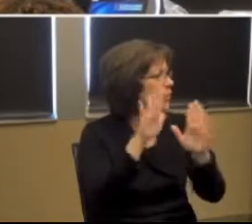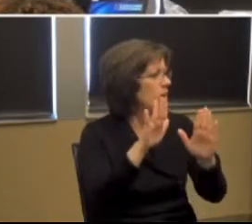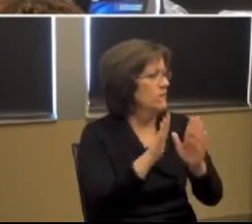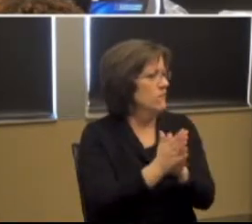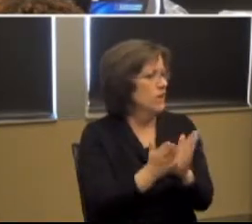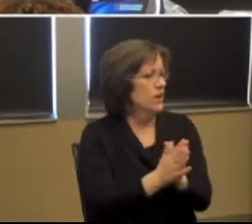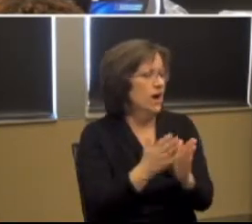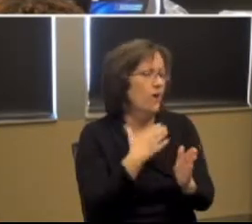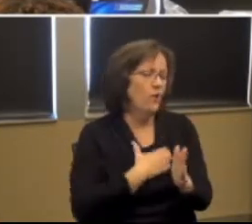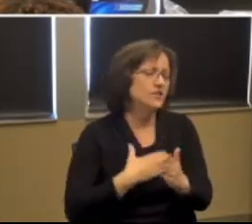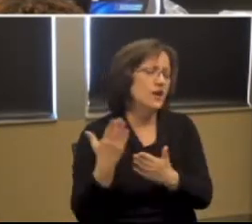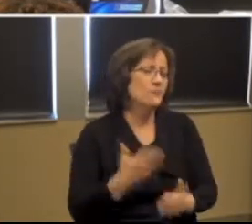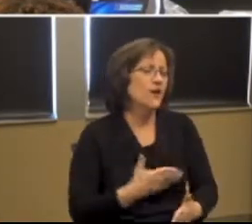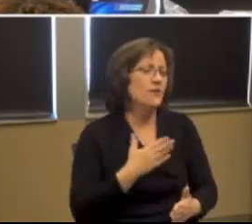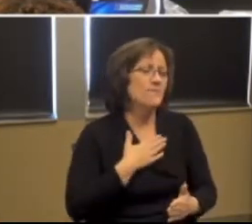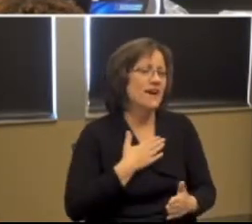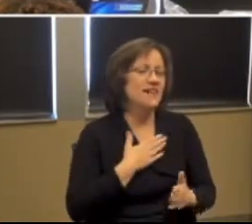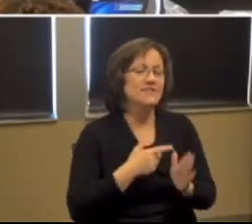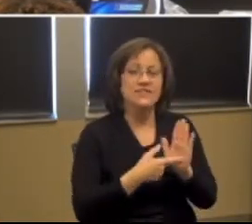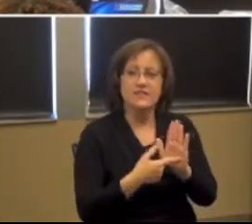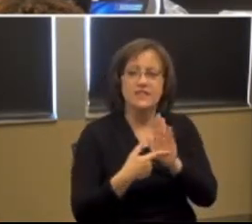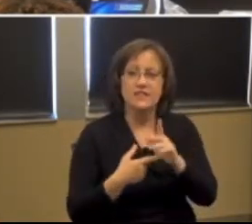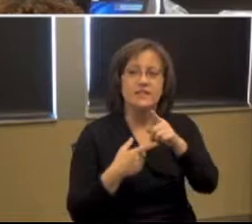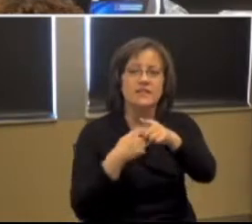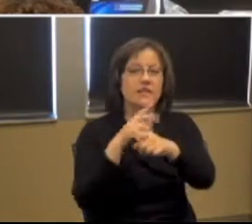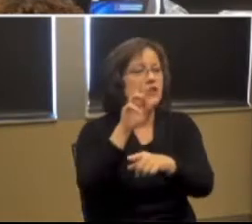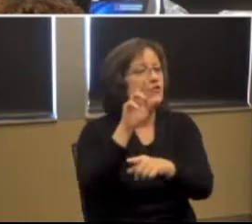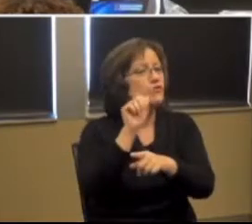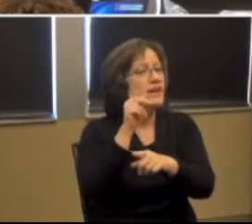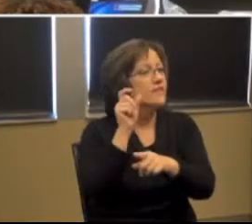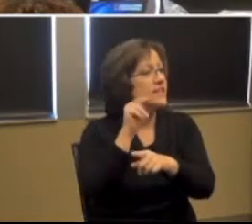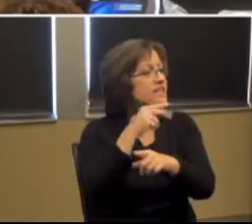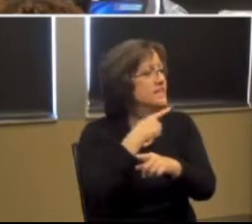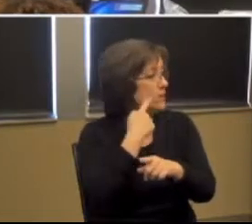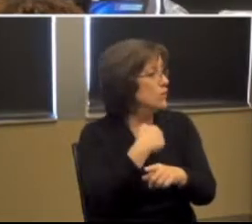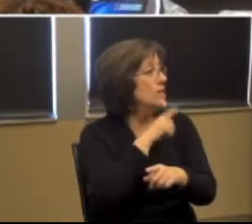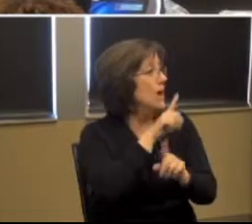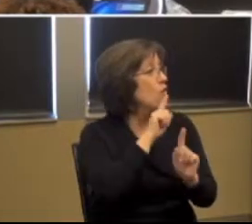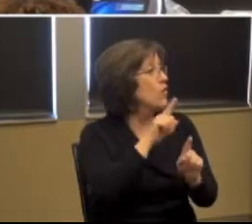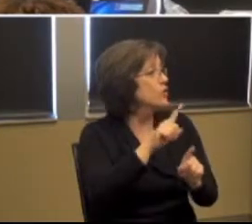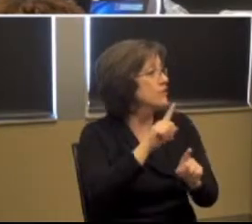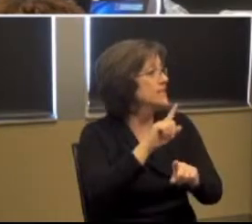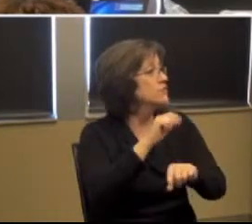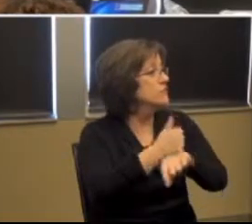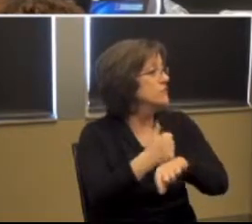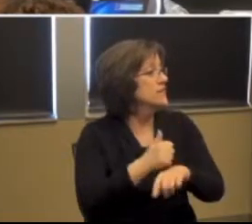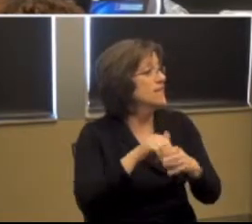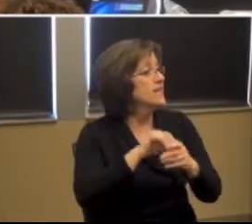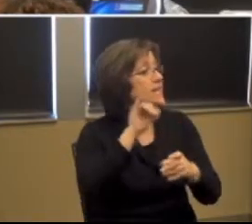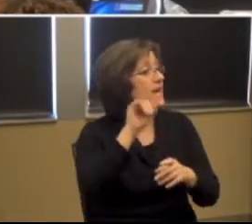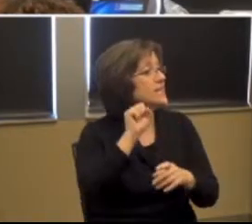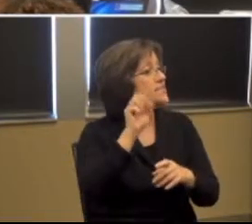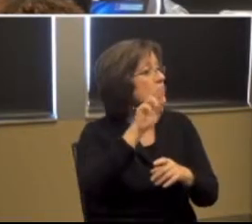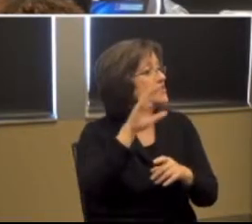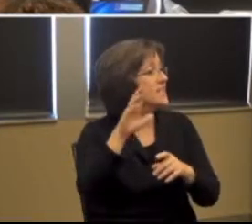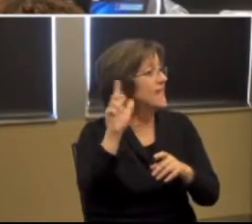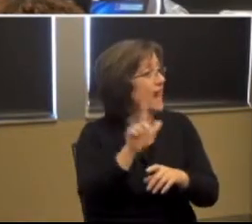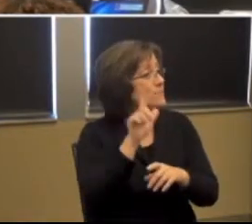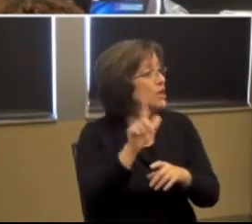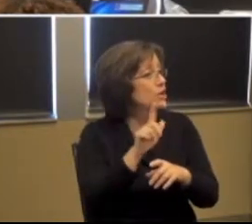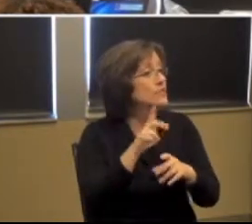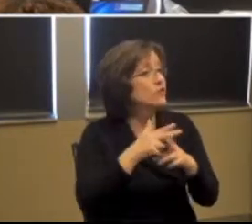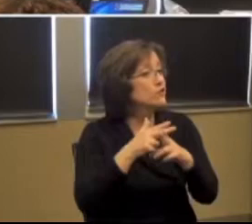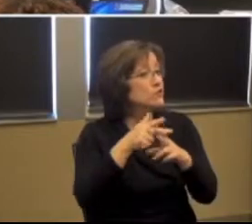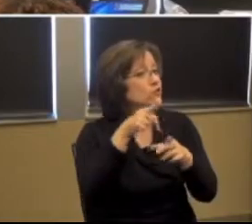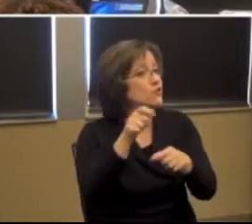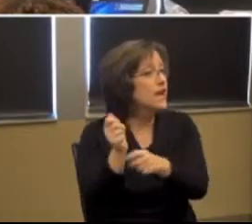books. I wish I would have brought mine for you to look at. We're actually ordering them currently to be in the ISRC library, so Woohoo! we'll soon be able to check them out from there. Yeah, they